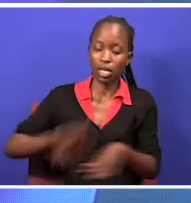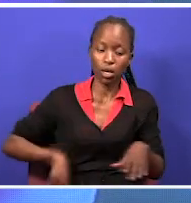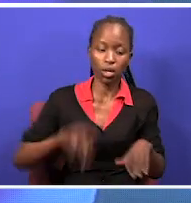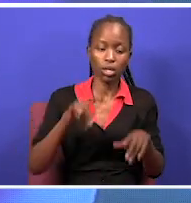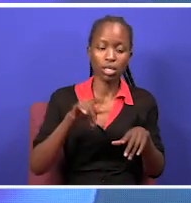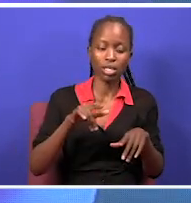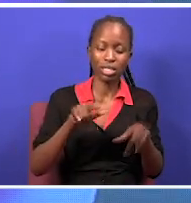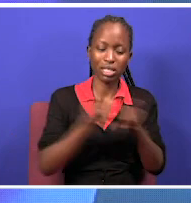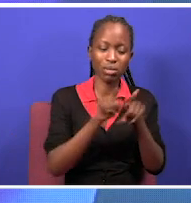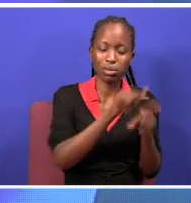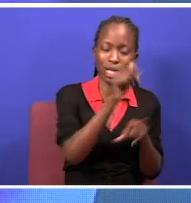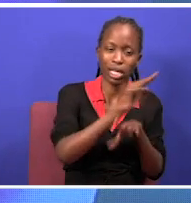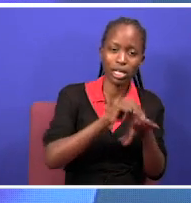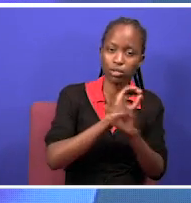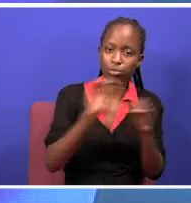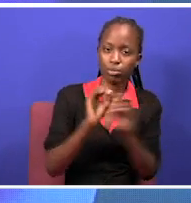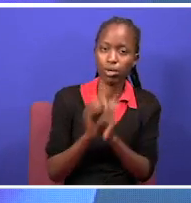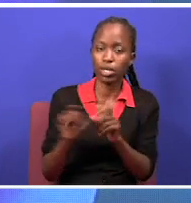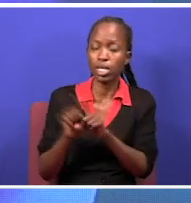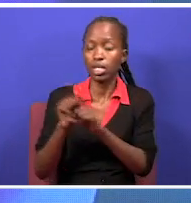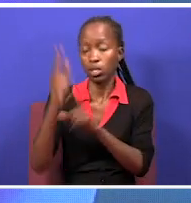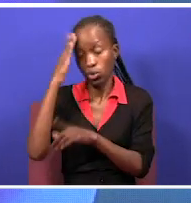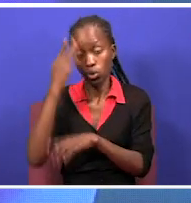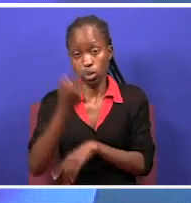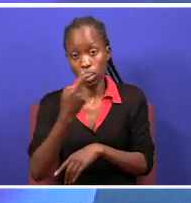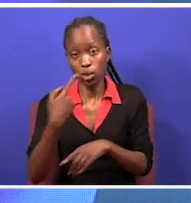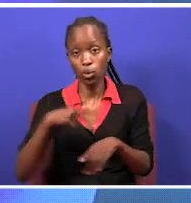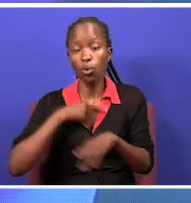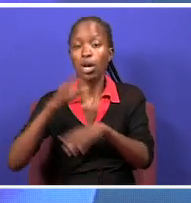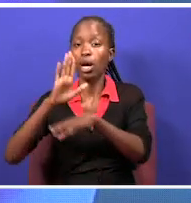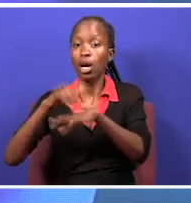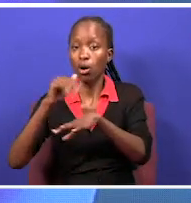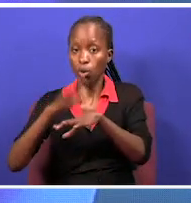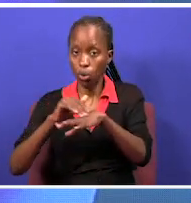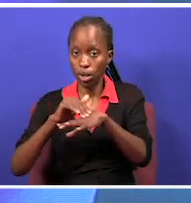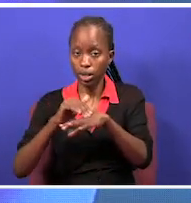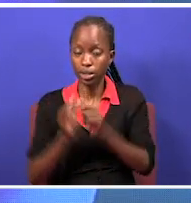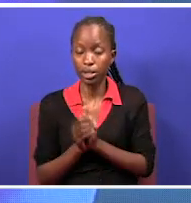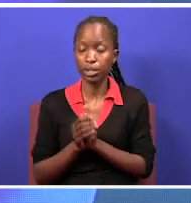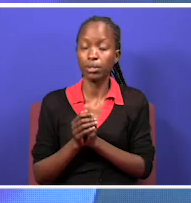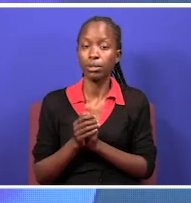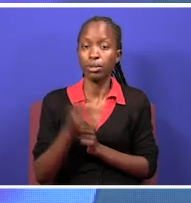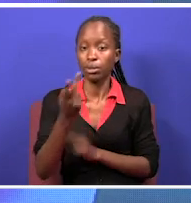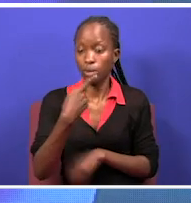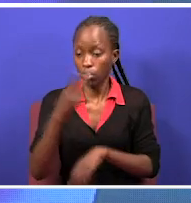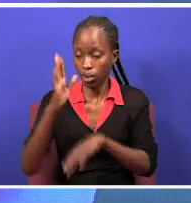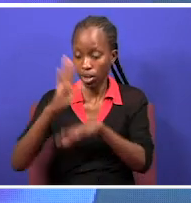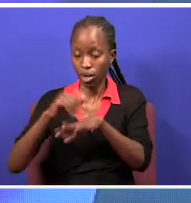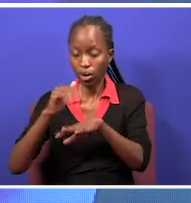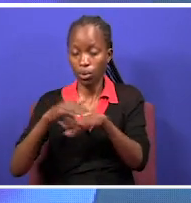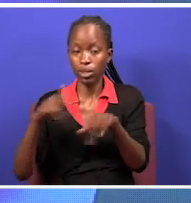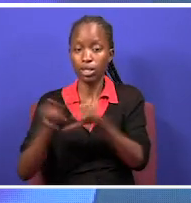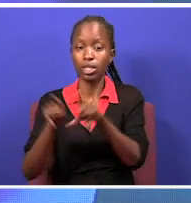nations. And you know, we too have been called. We have been called, according